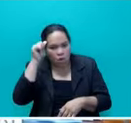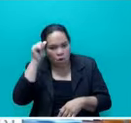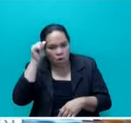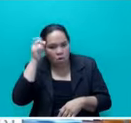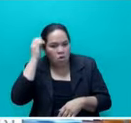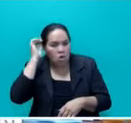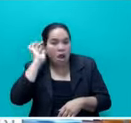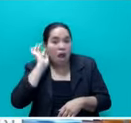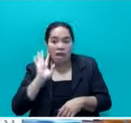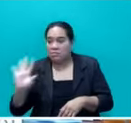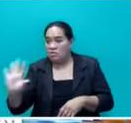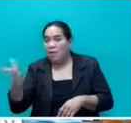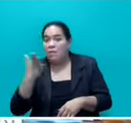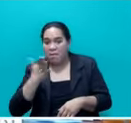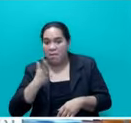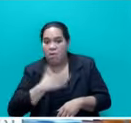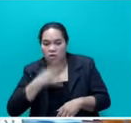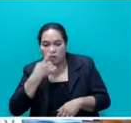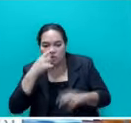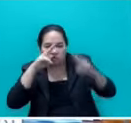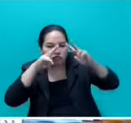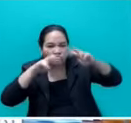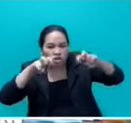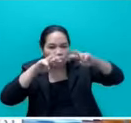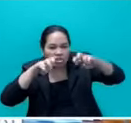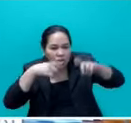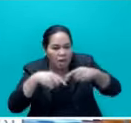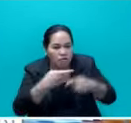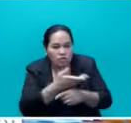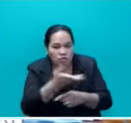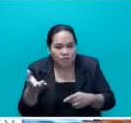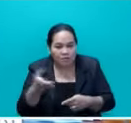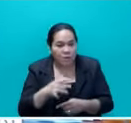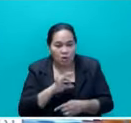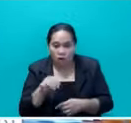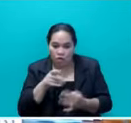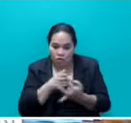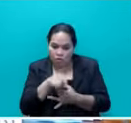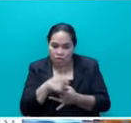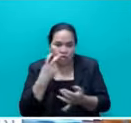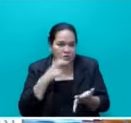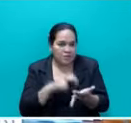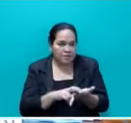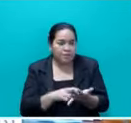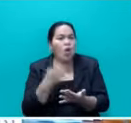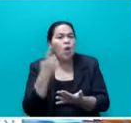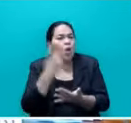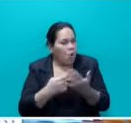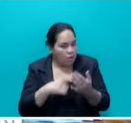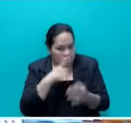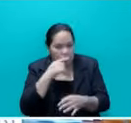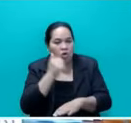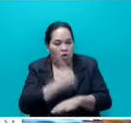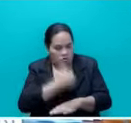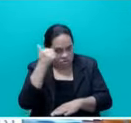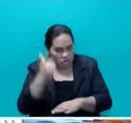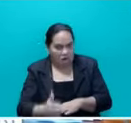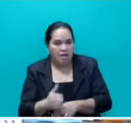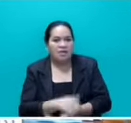search on you if they want to, through a PC, but certainly not through this register. Only authorized people will be able to access this